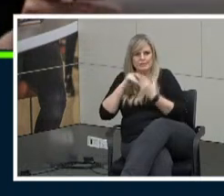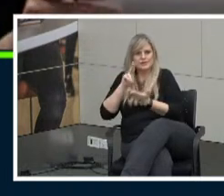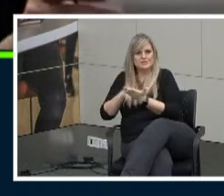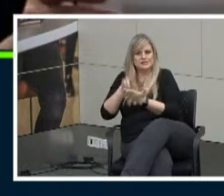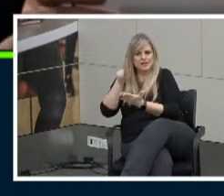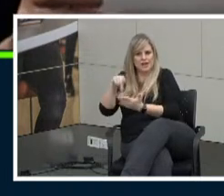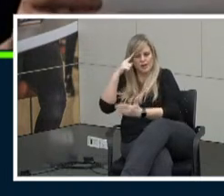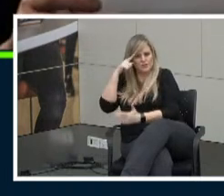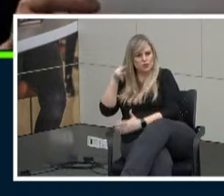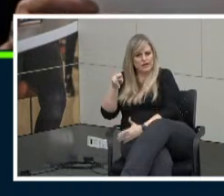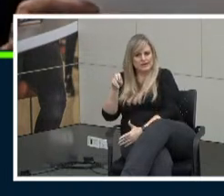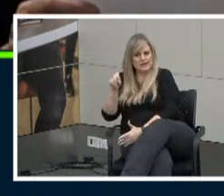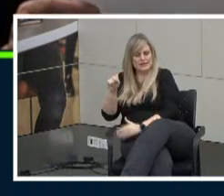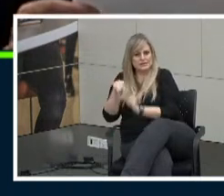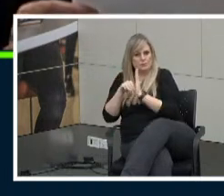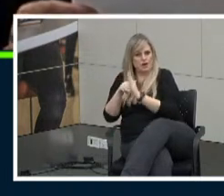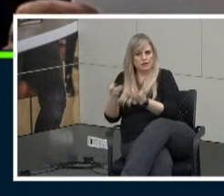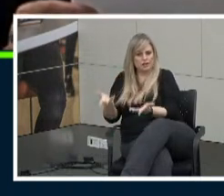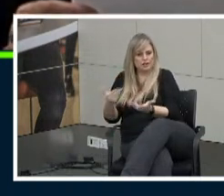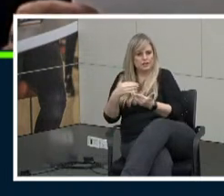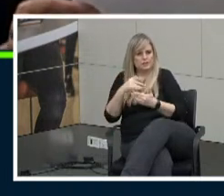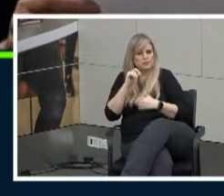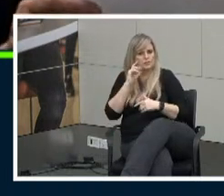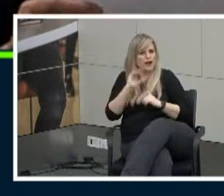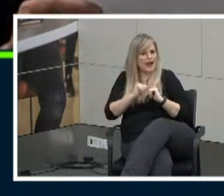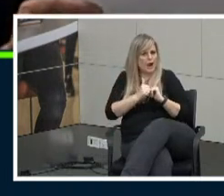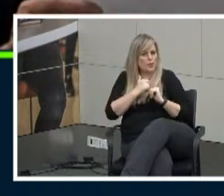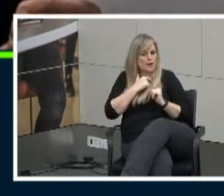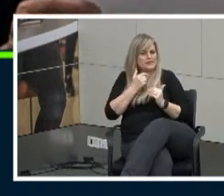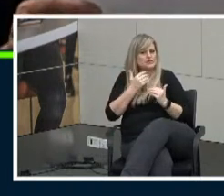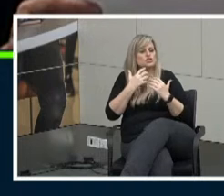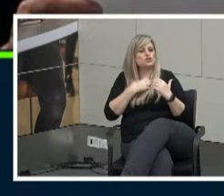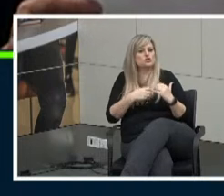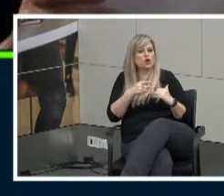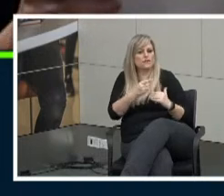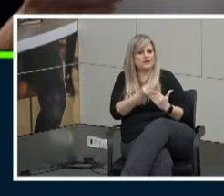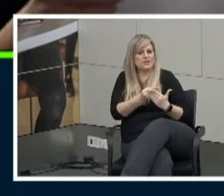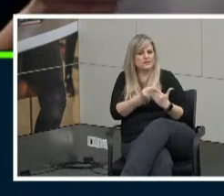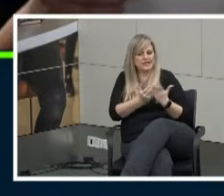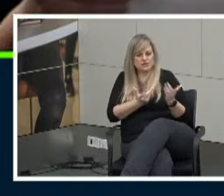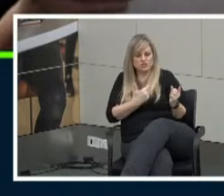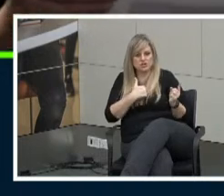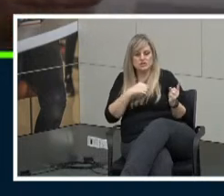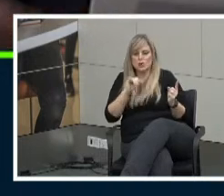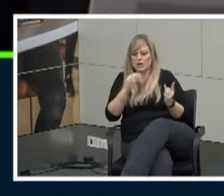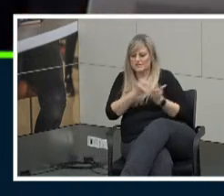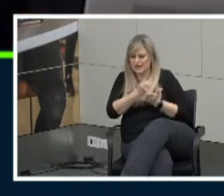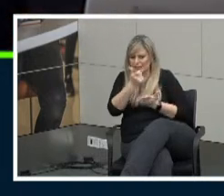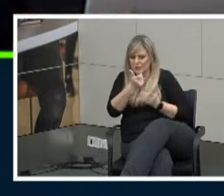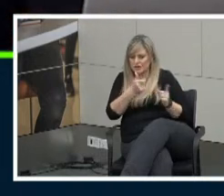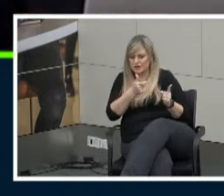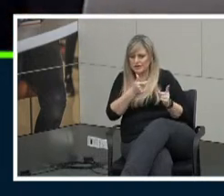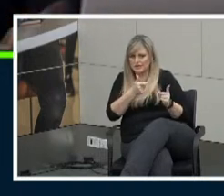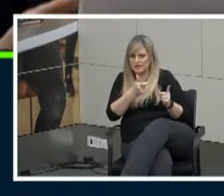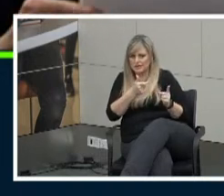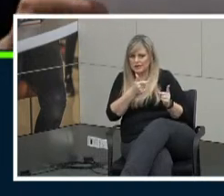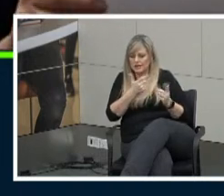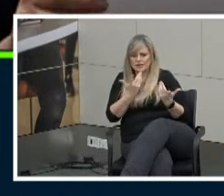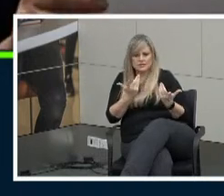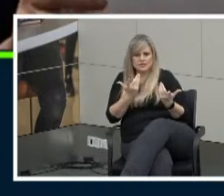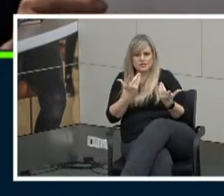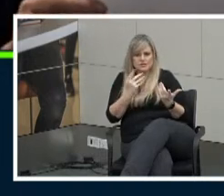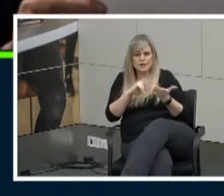financially if a limited number of positions are funded and certain teaching positions are required there won't be much